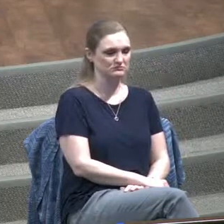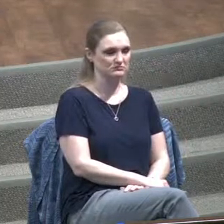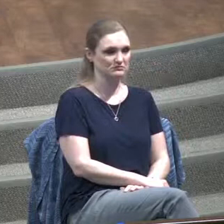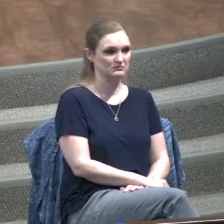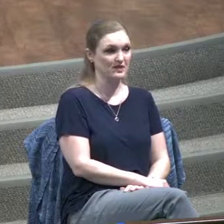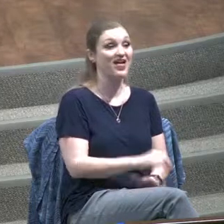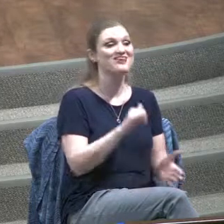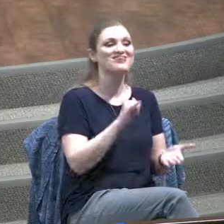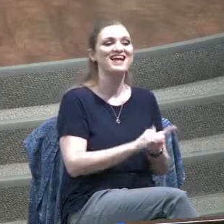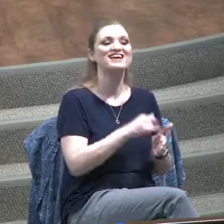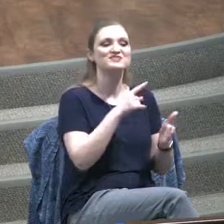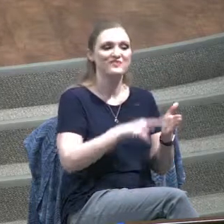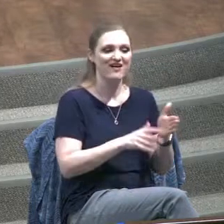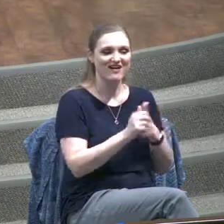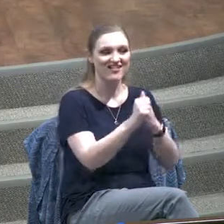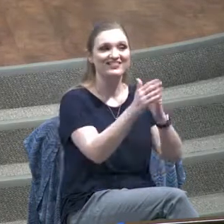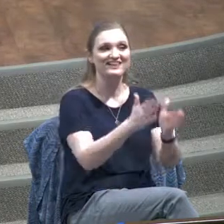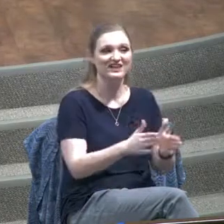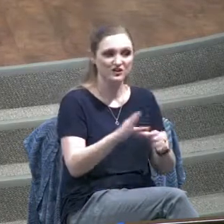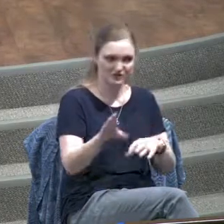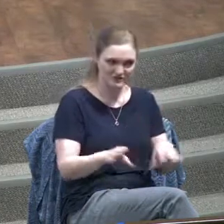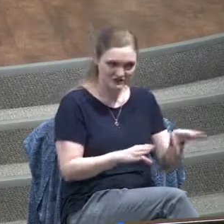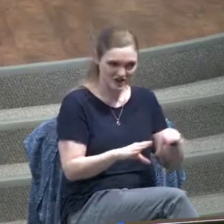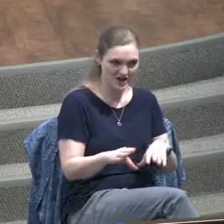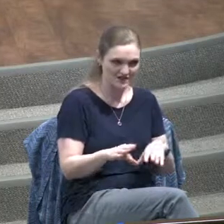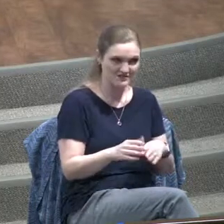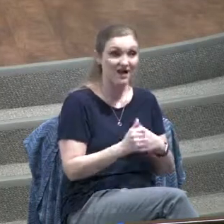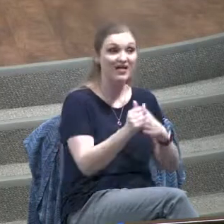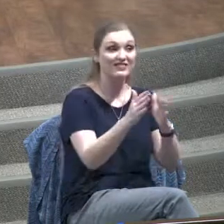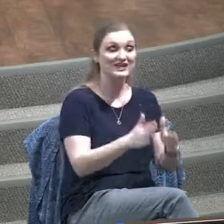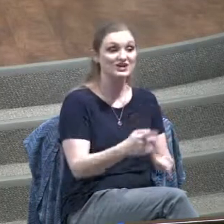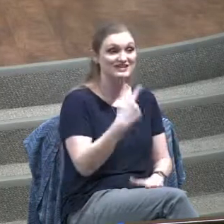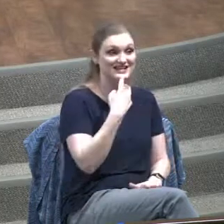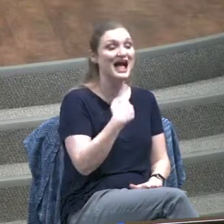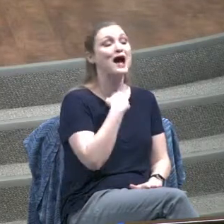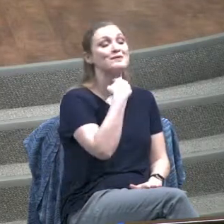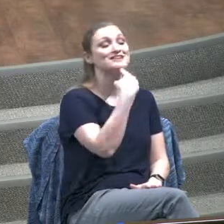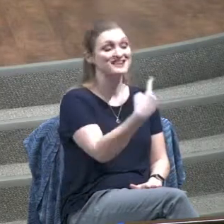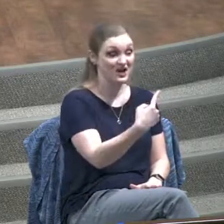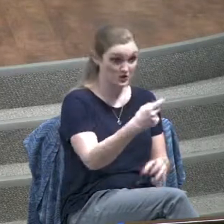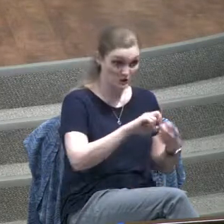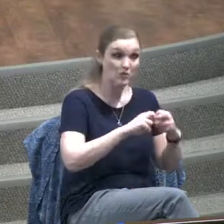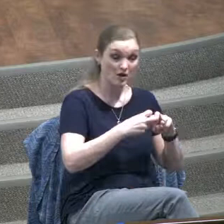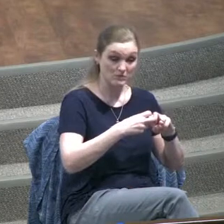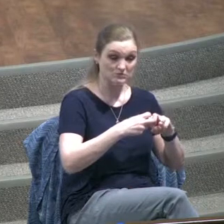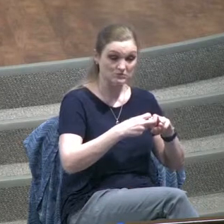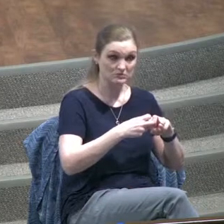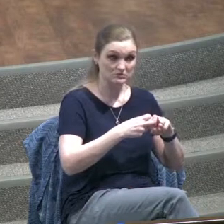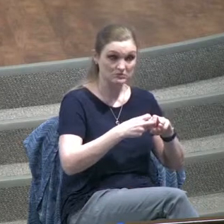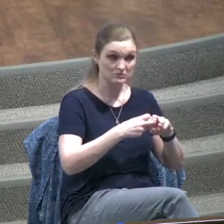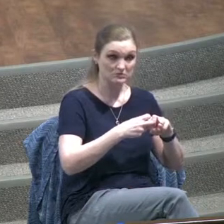See, that's what a leader does too. A leader says, I'm going to tell you the problem.